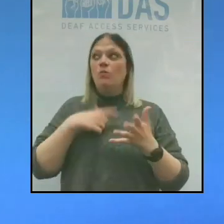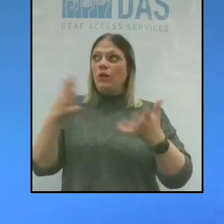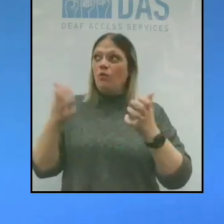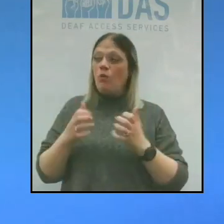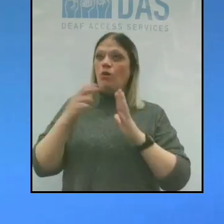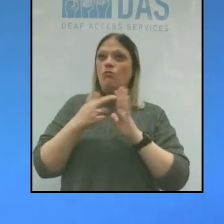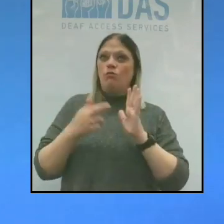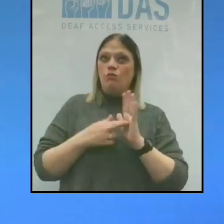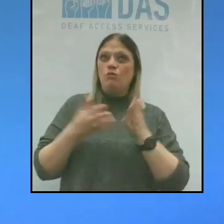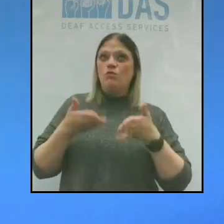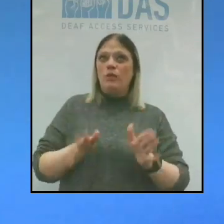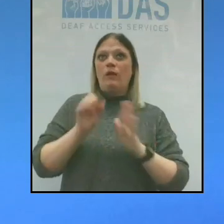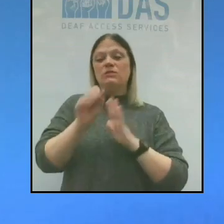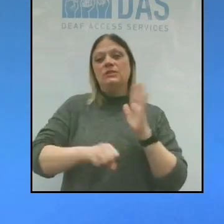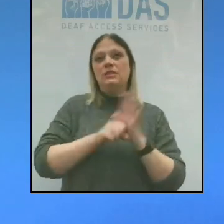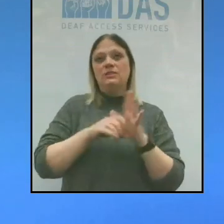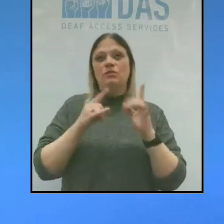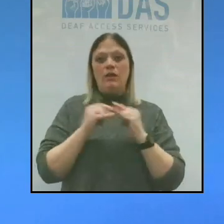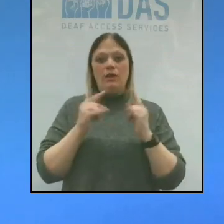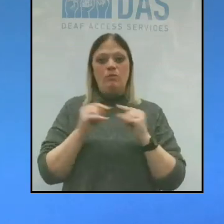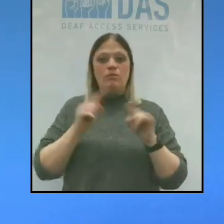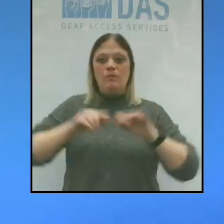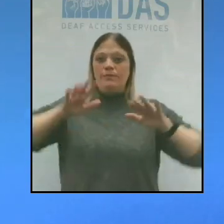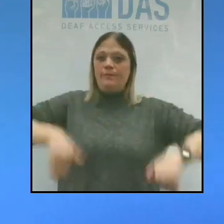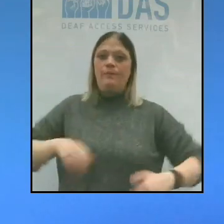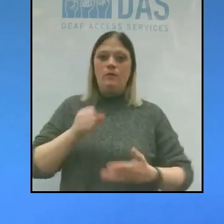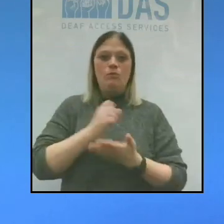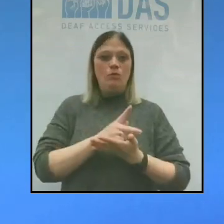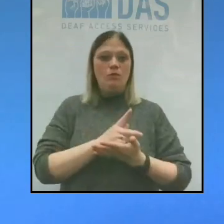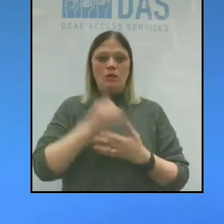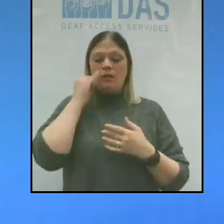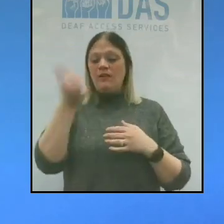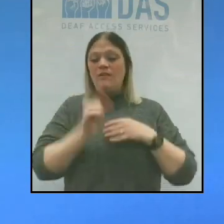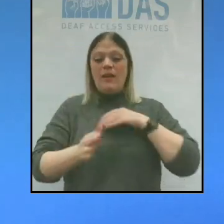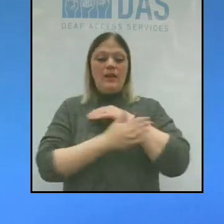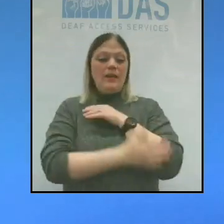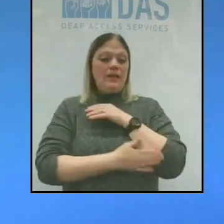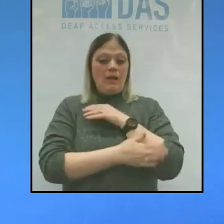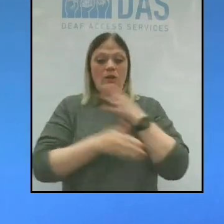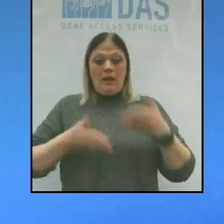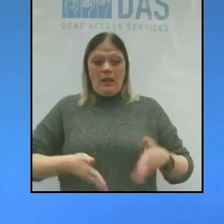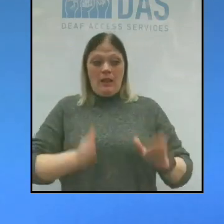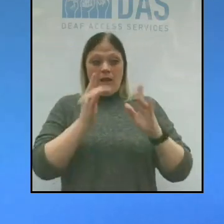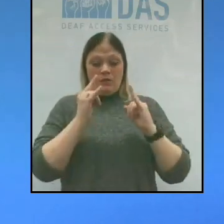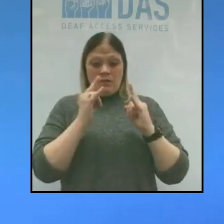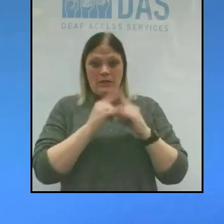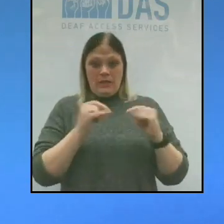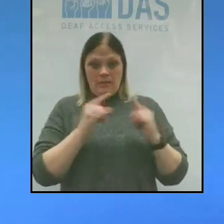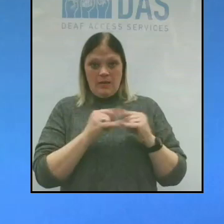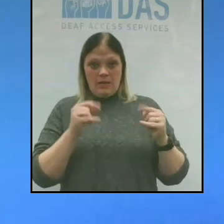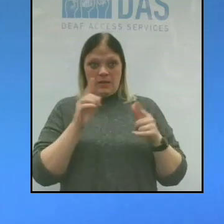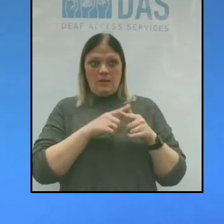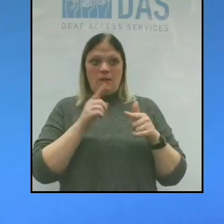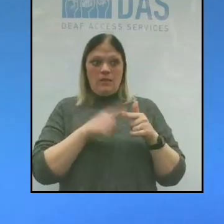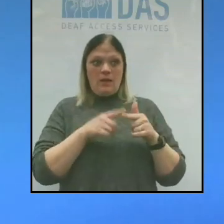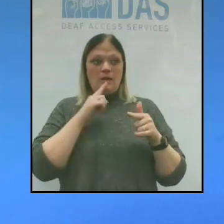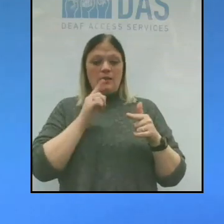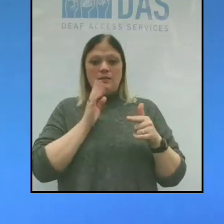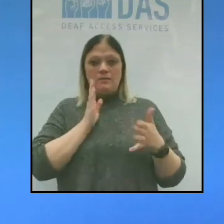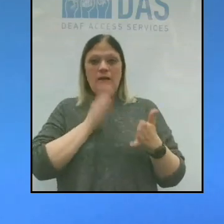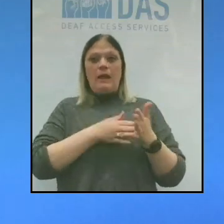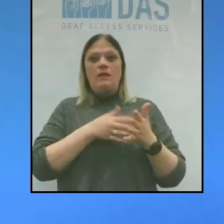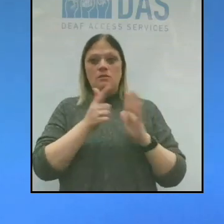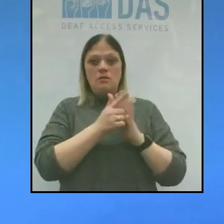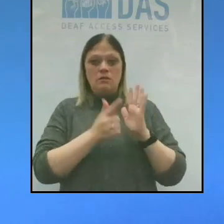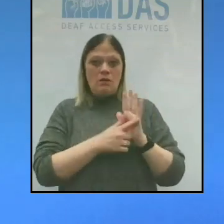seasonal campers that have not gotten approval. If any county is allowing campgrounds, they're doing it in violation of New York State